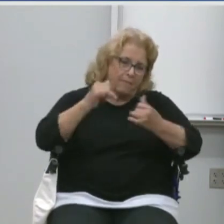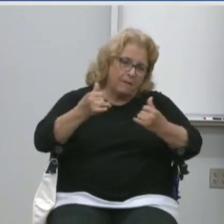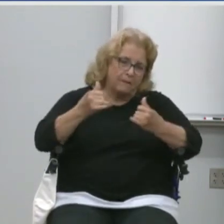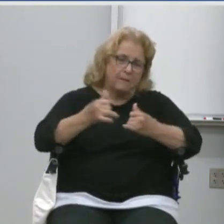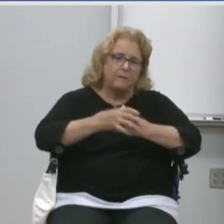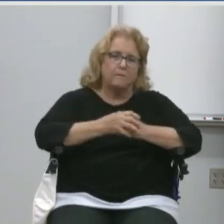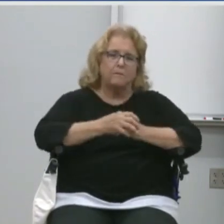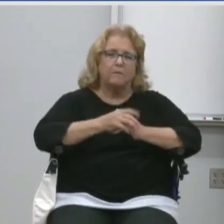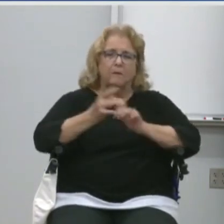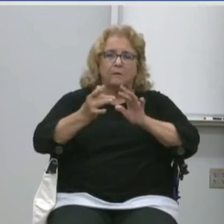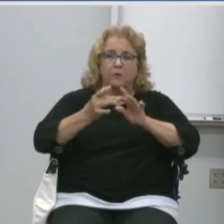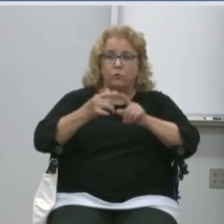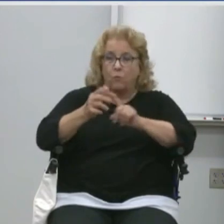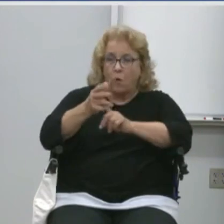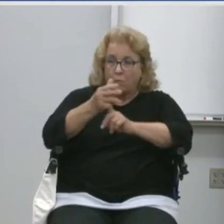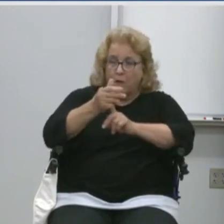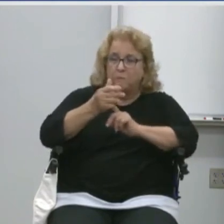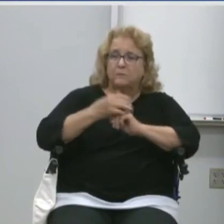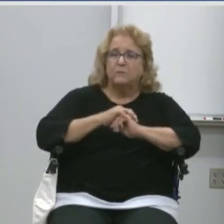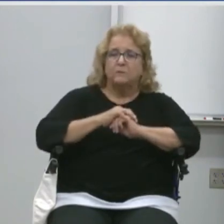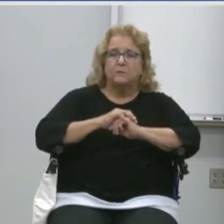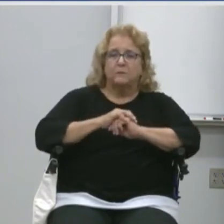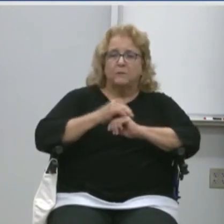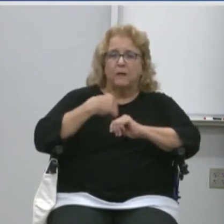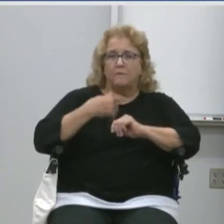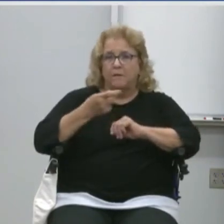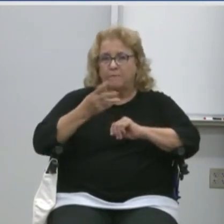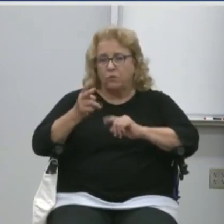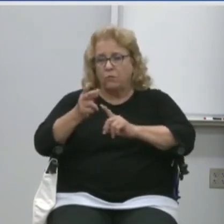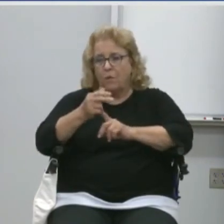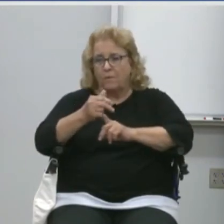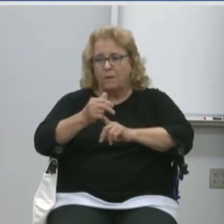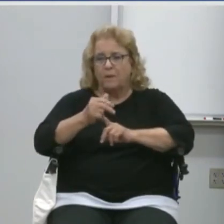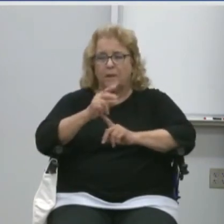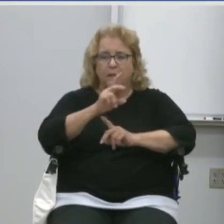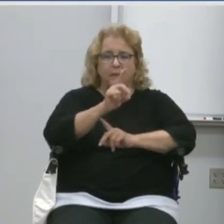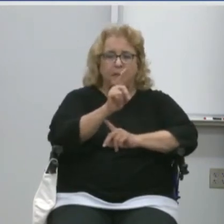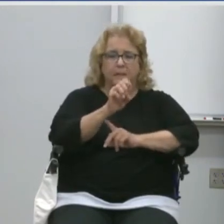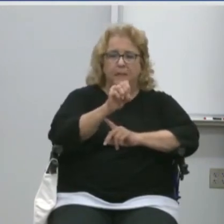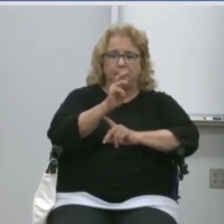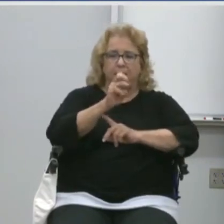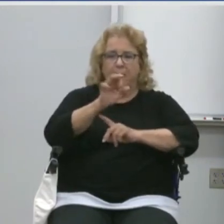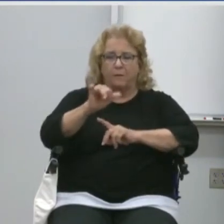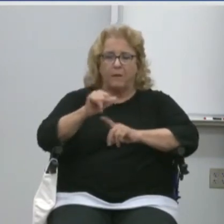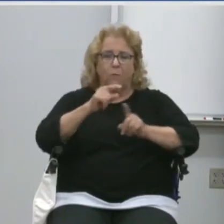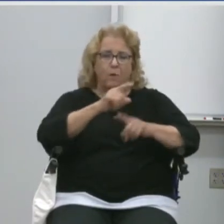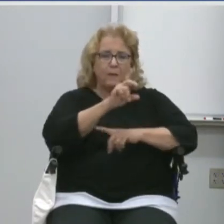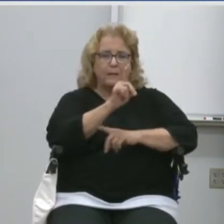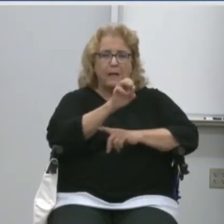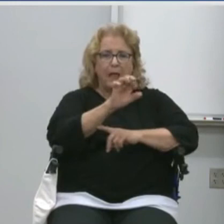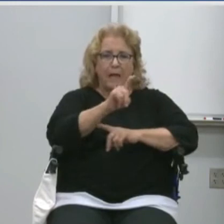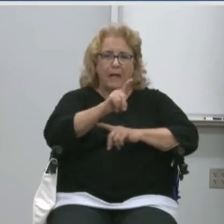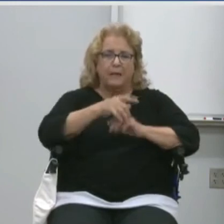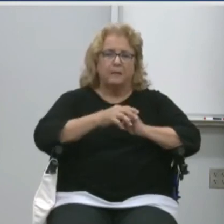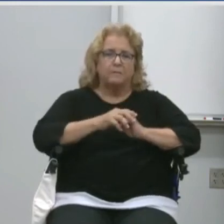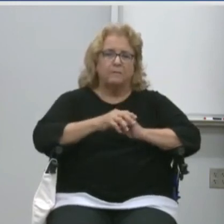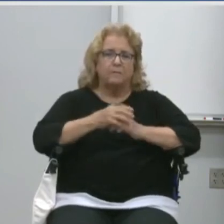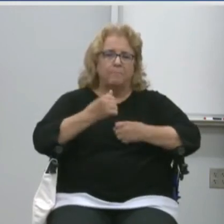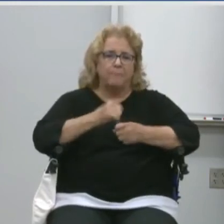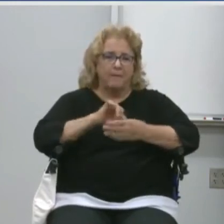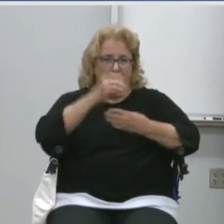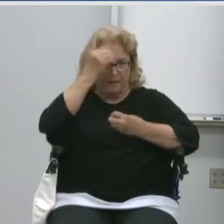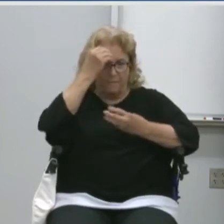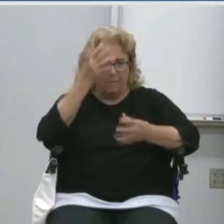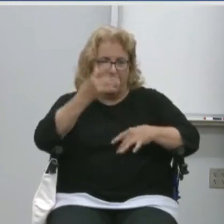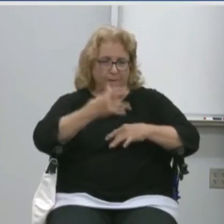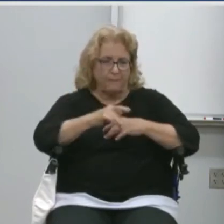also reaching out to hotels. We have a couple out in DeBerry, one in DeLand, and so we'll make that information